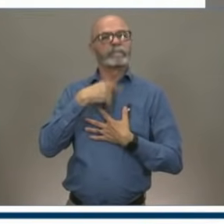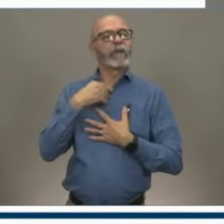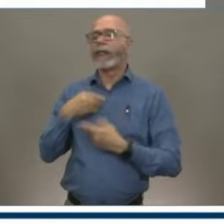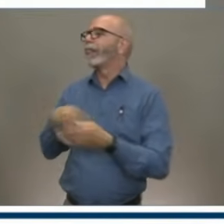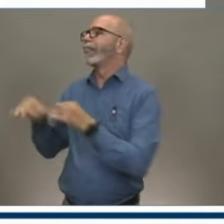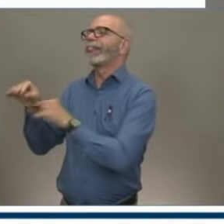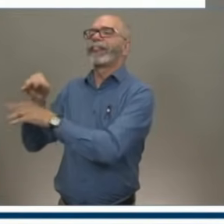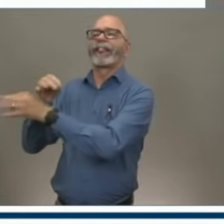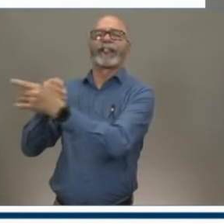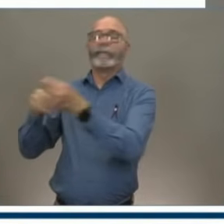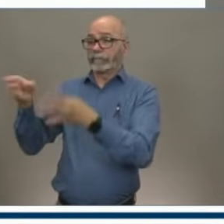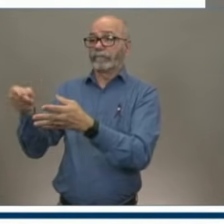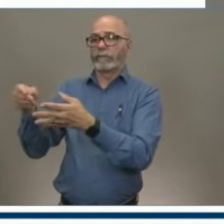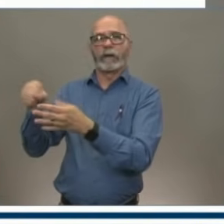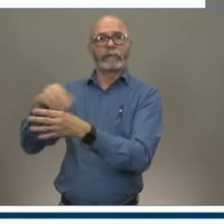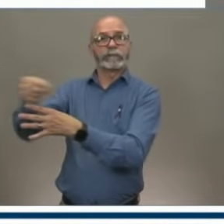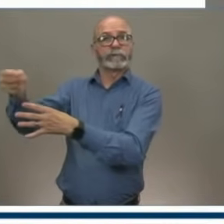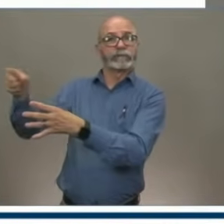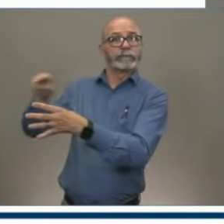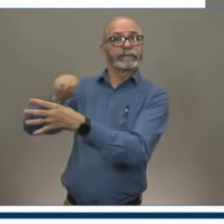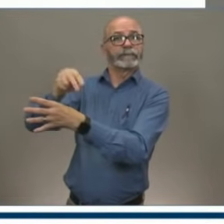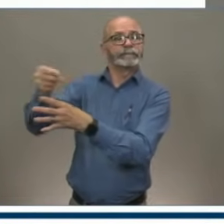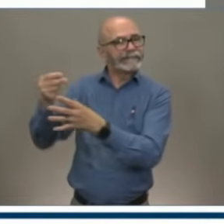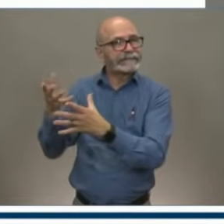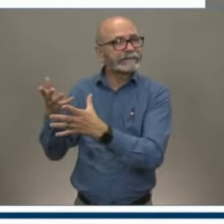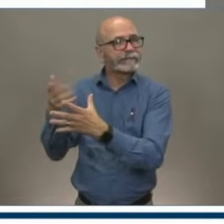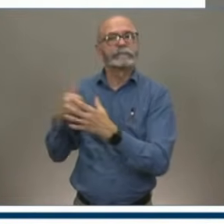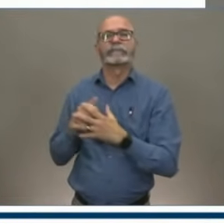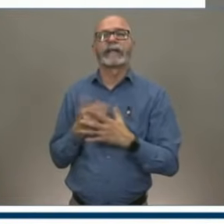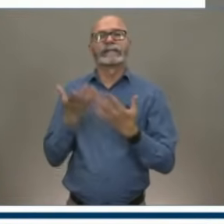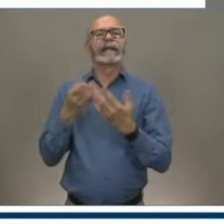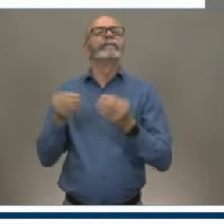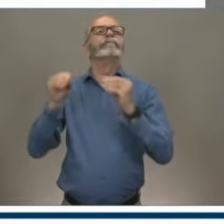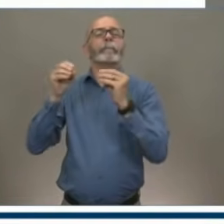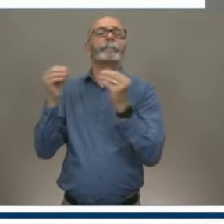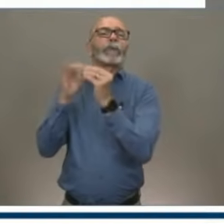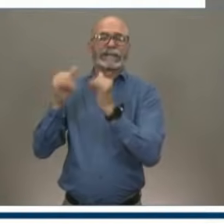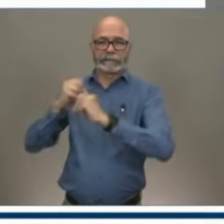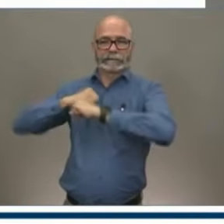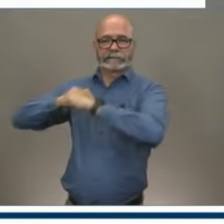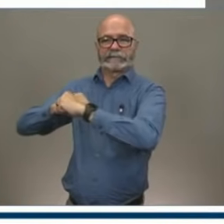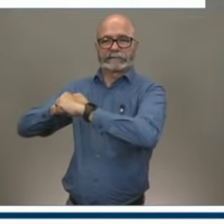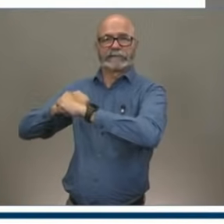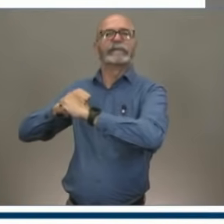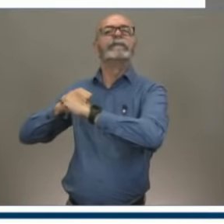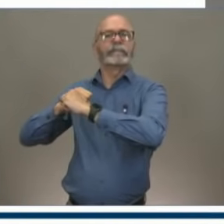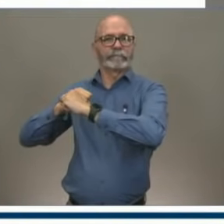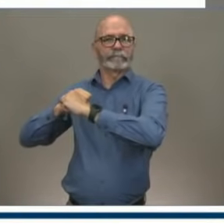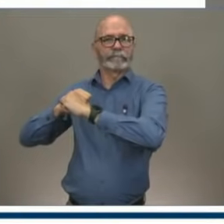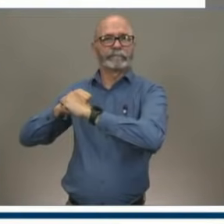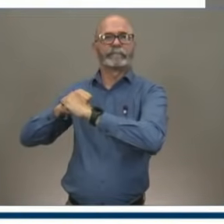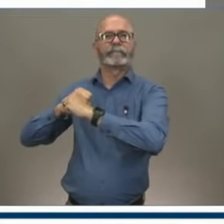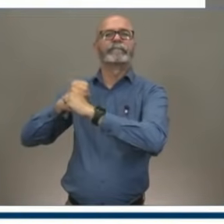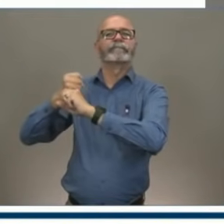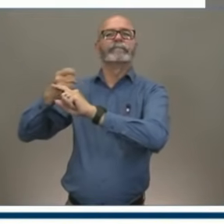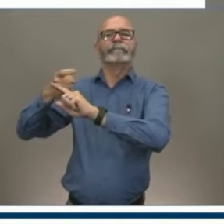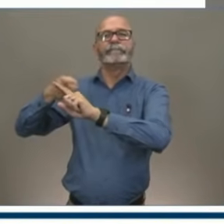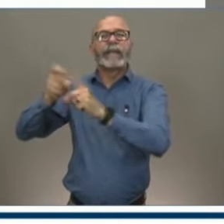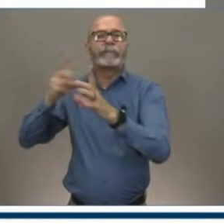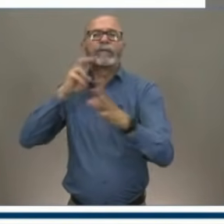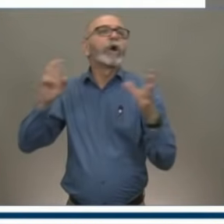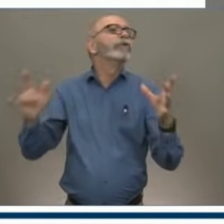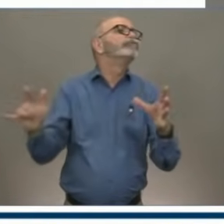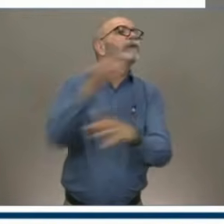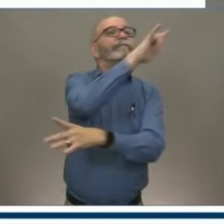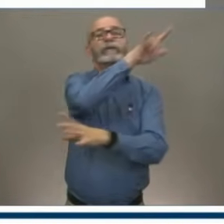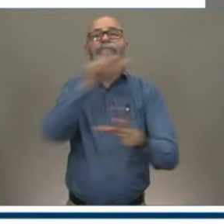so either. It's an added layer of protection for rotational workers, their families, and their communities. There's no cost to